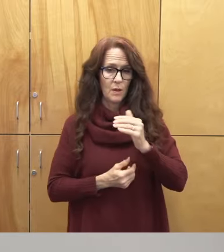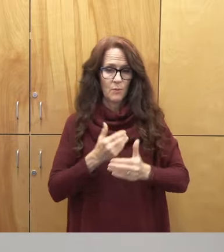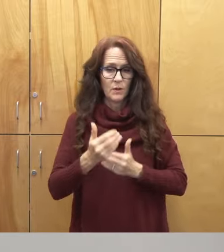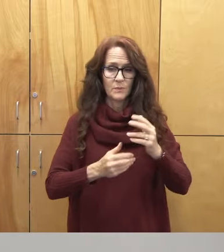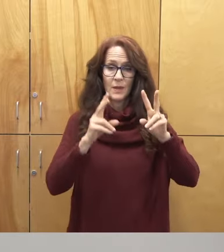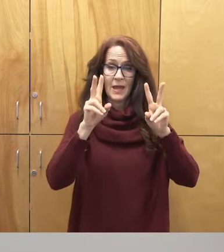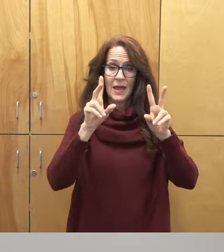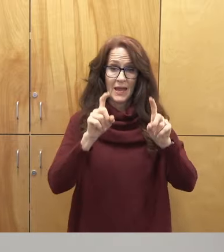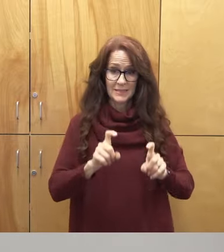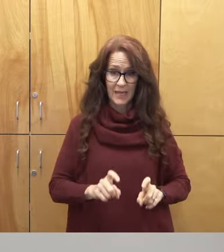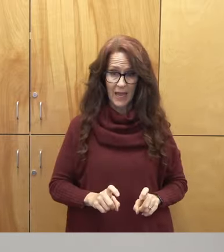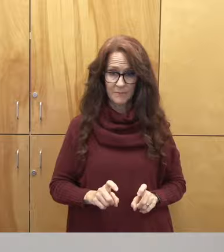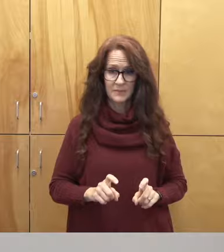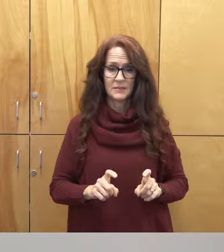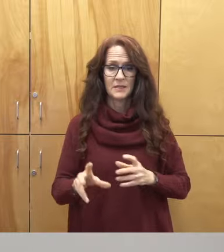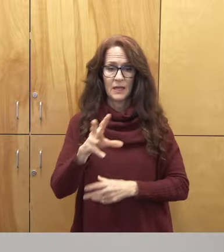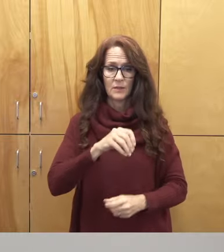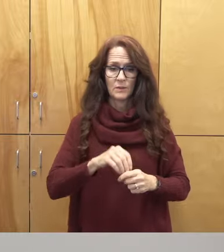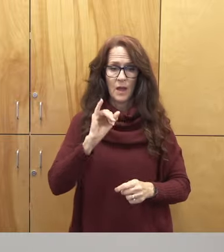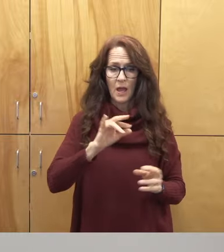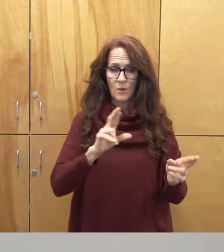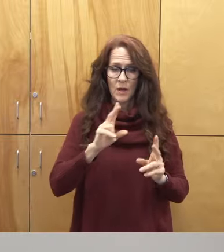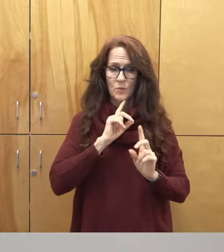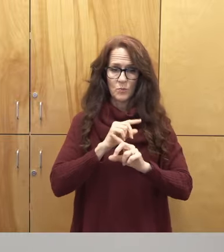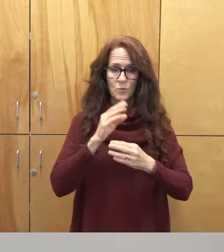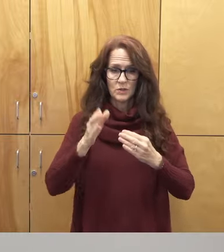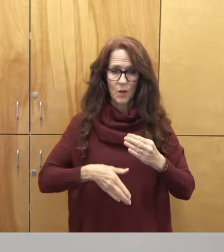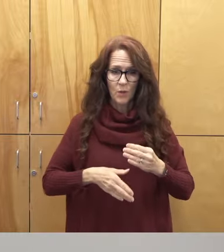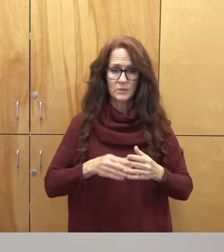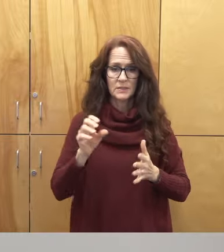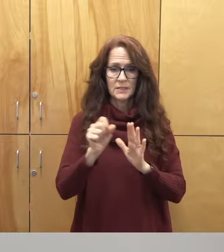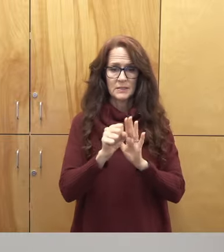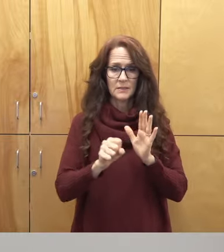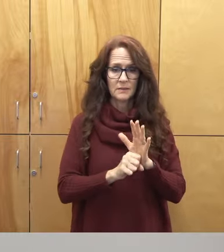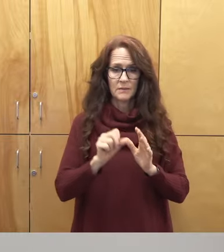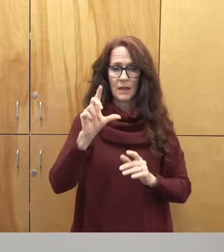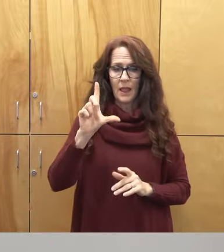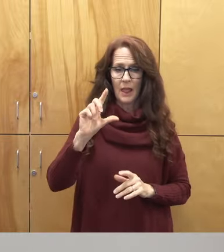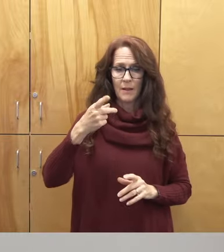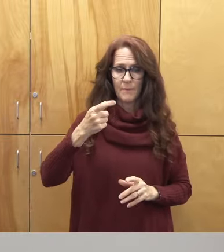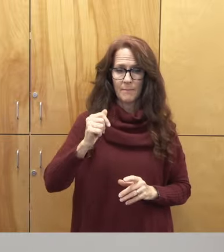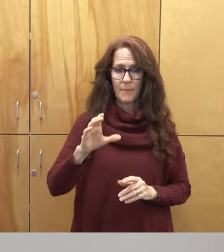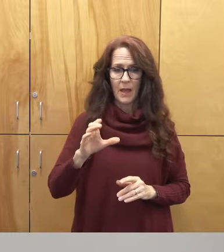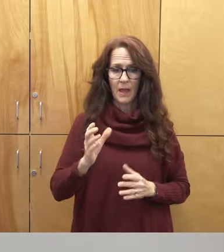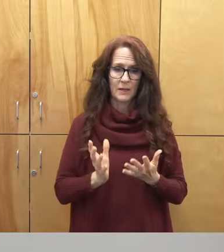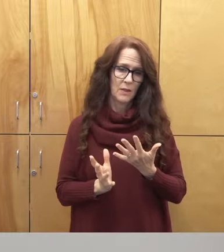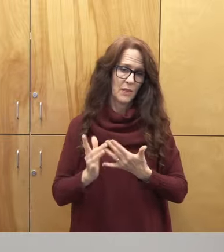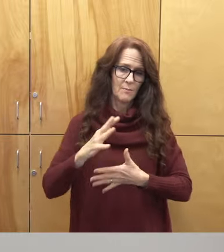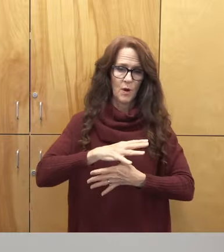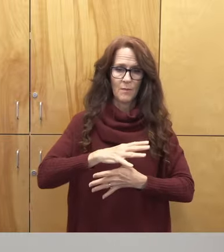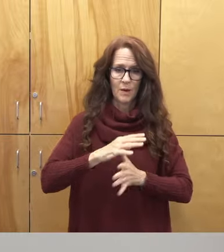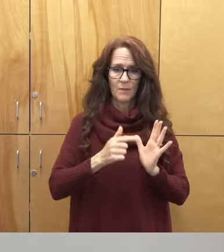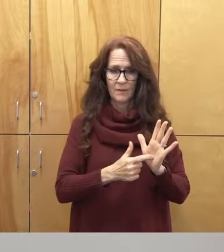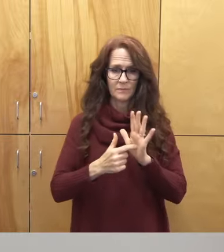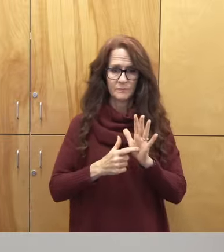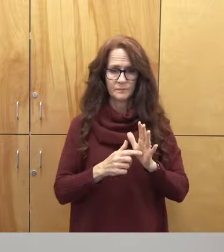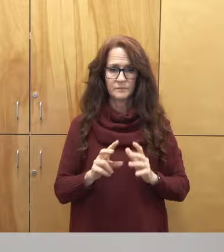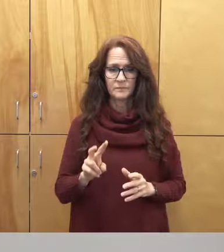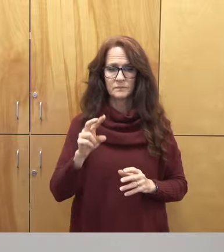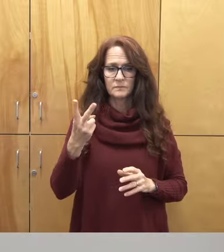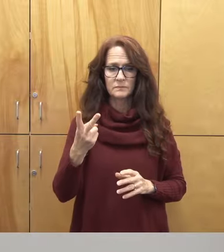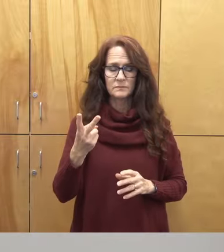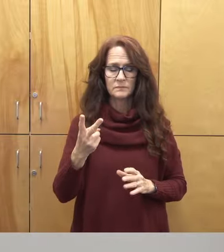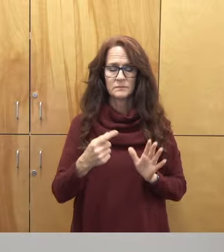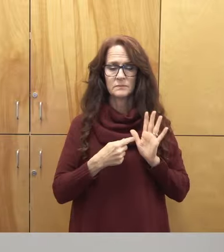exams, including iReady results, including the state's LPAC result, which is the primary indicator, right, and then a secondary